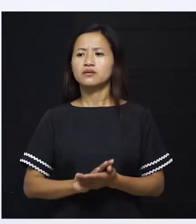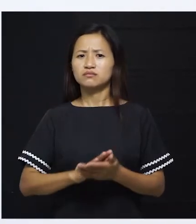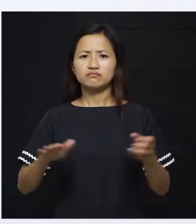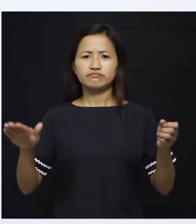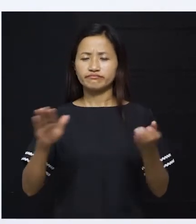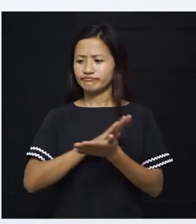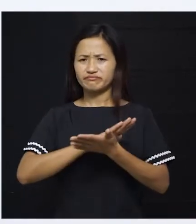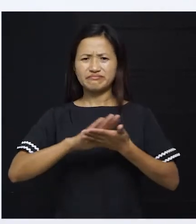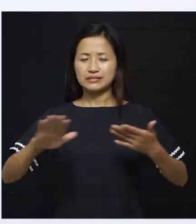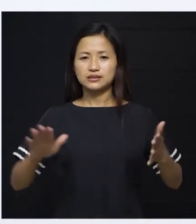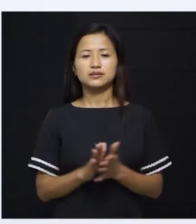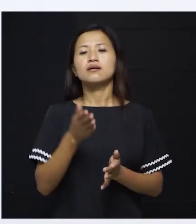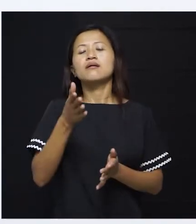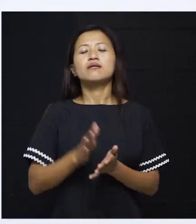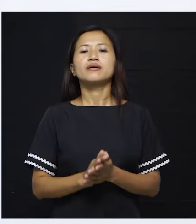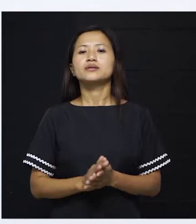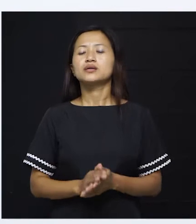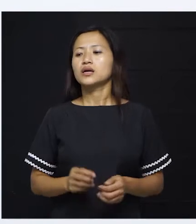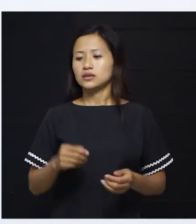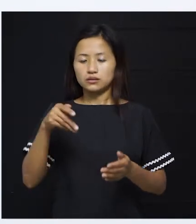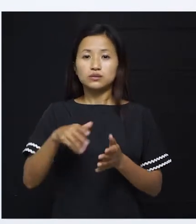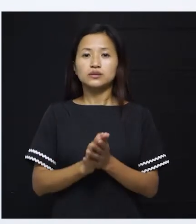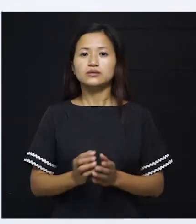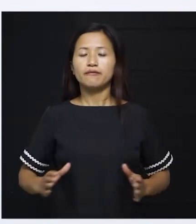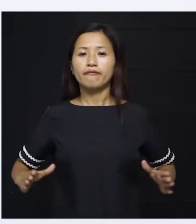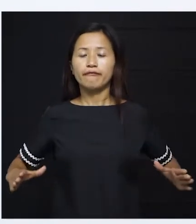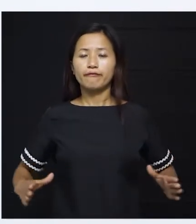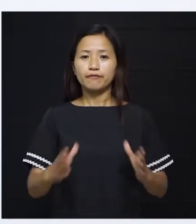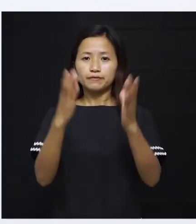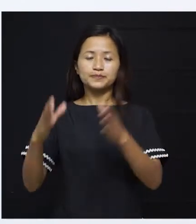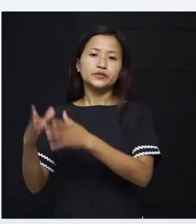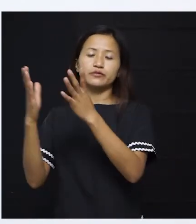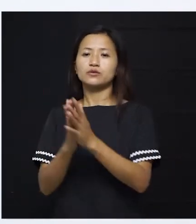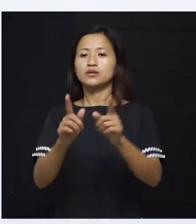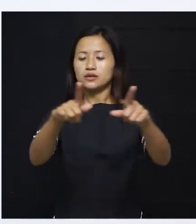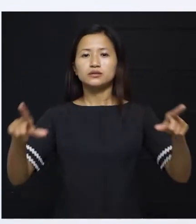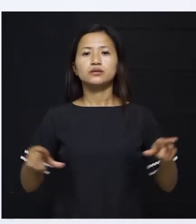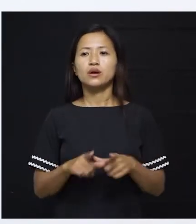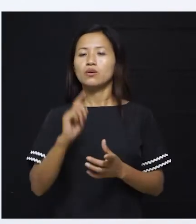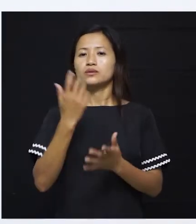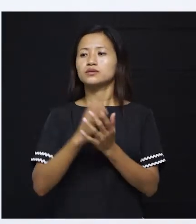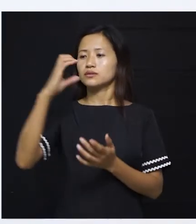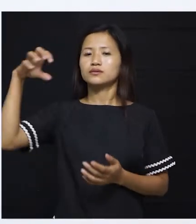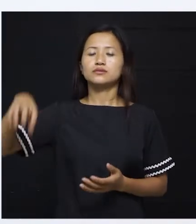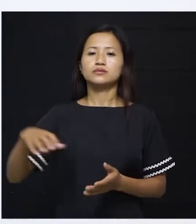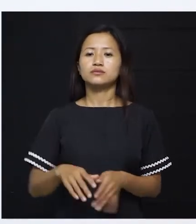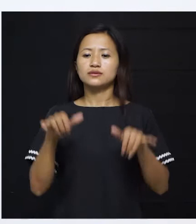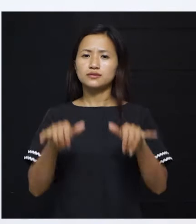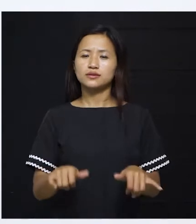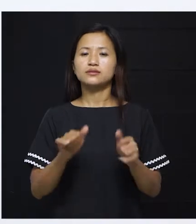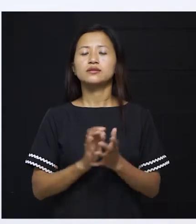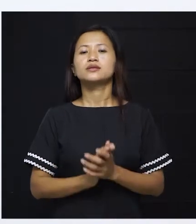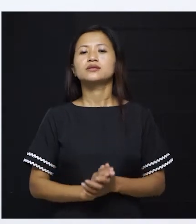land. It was completely a forest land. But once they came from these countries, they settled there and